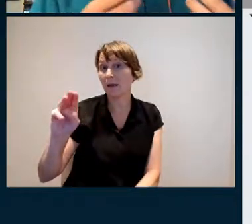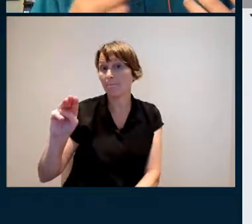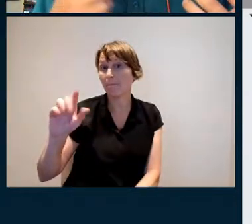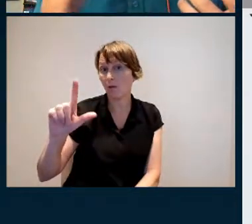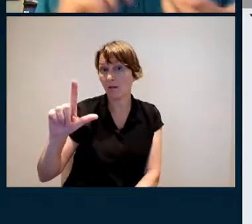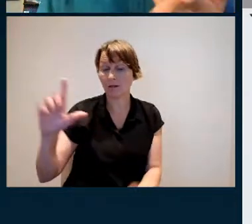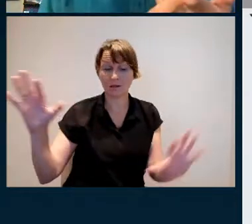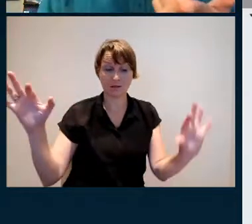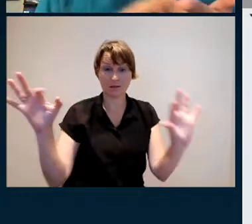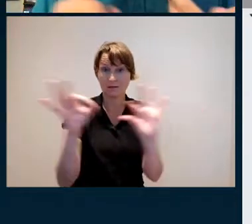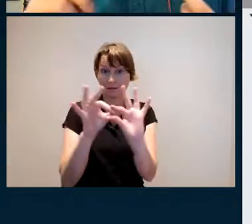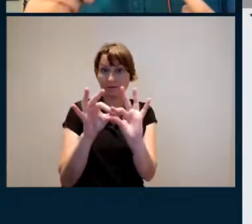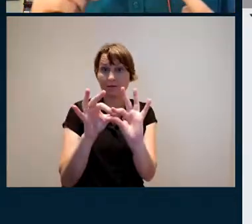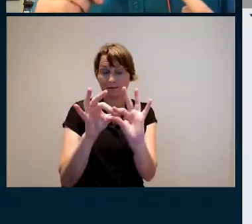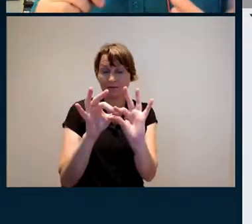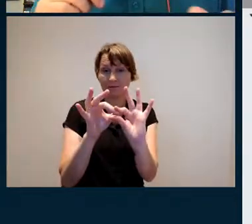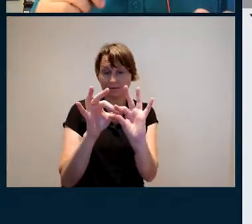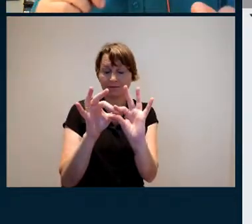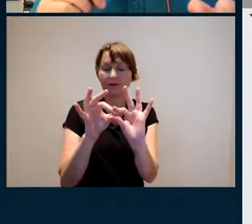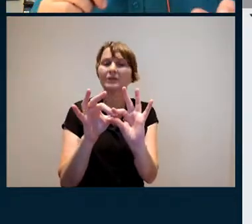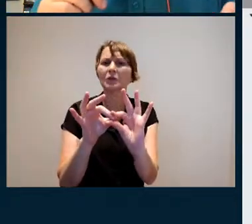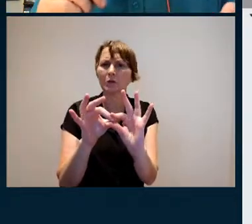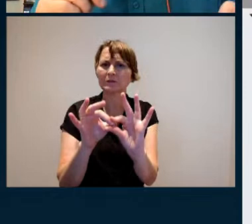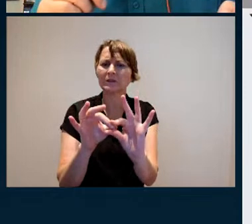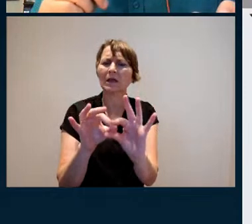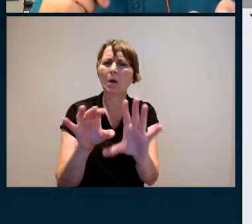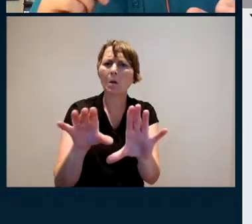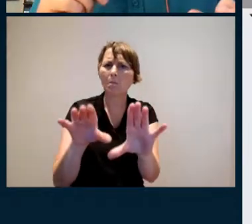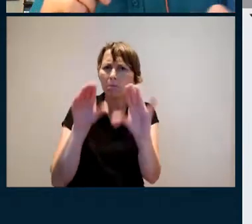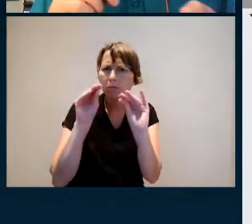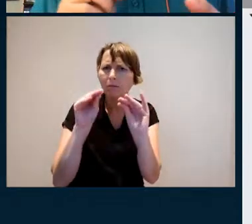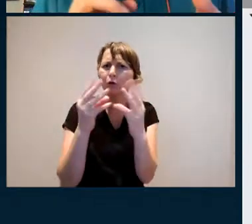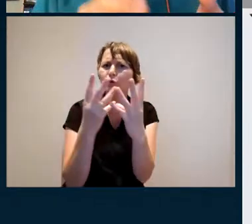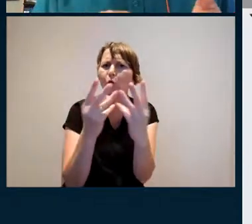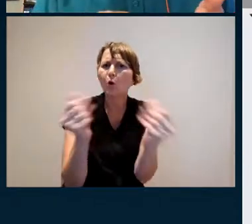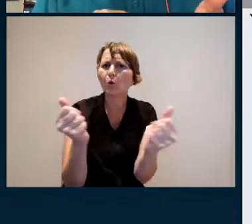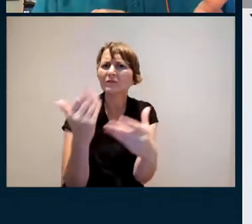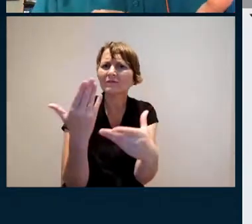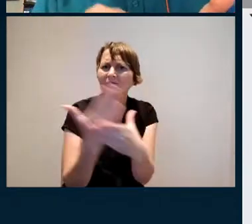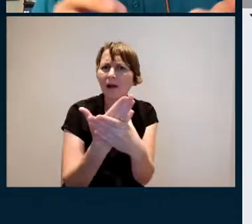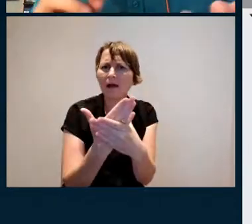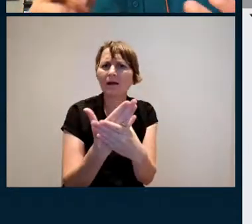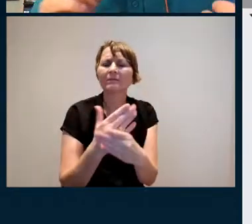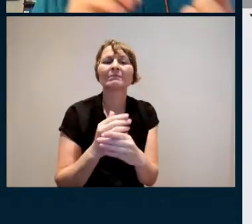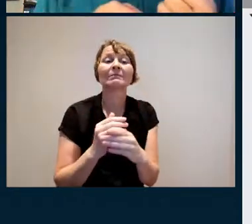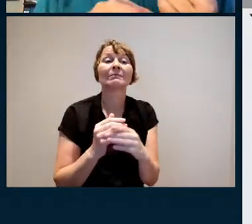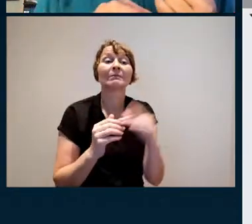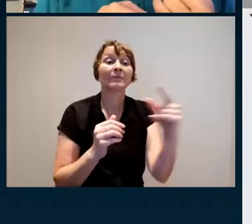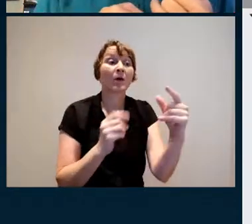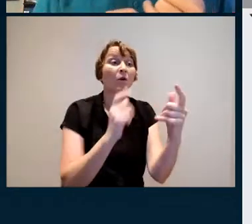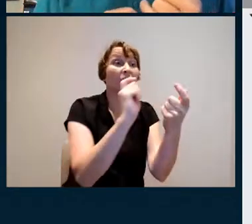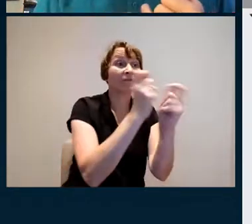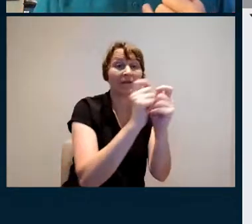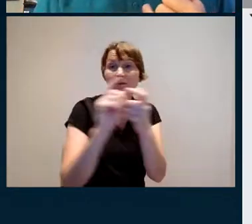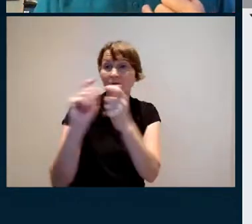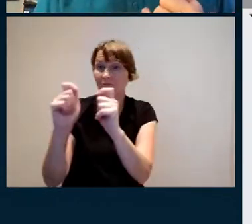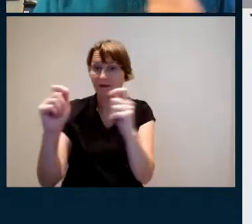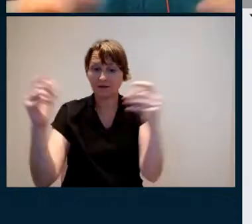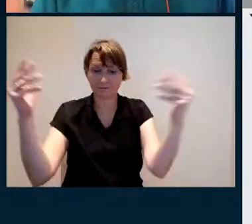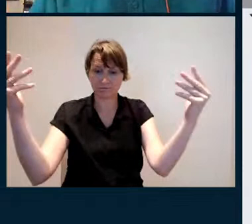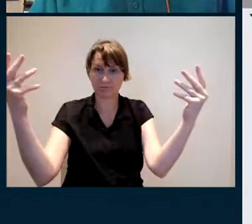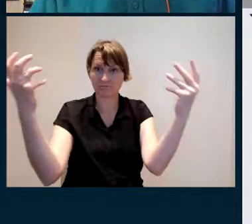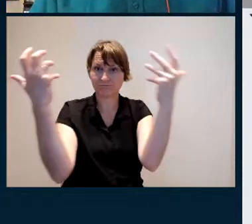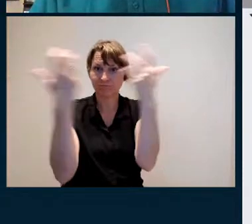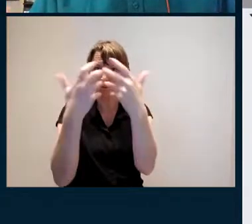the solution file, it understands how to read the different configuration, it sets a bunch of environment variables,